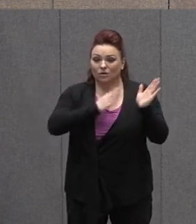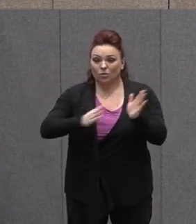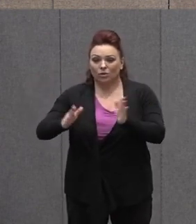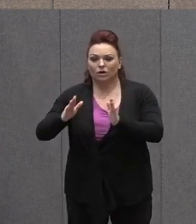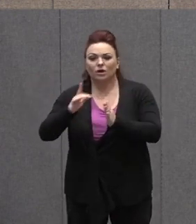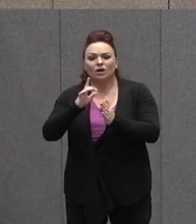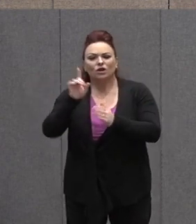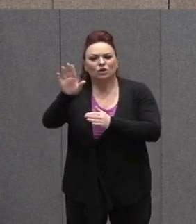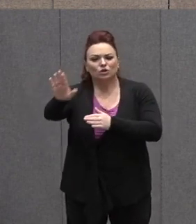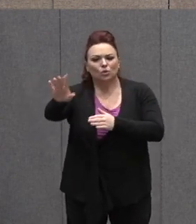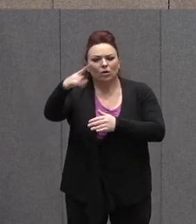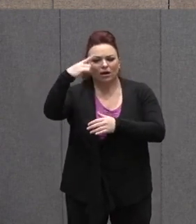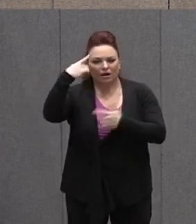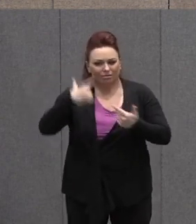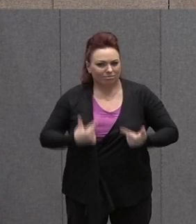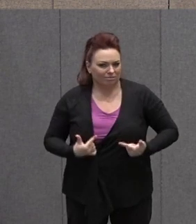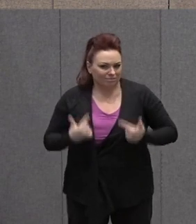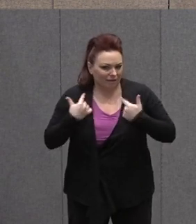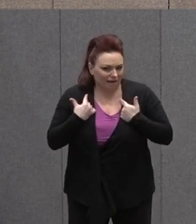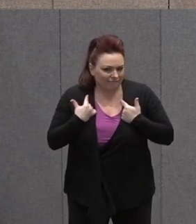first event in your life?